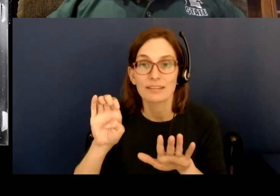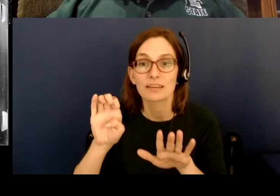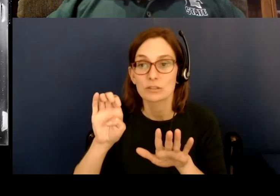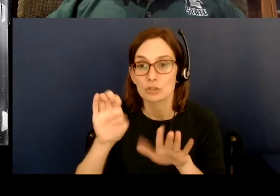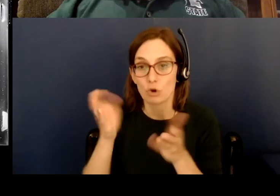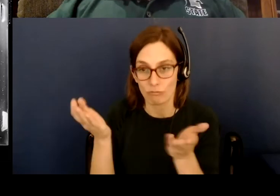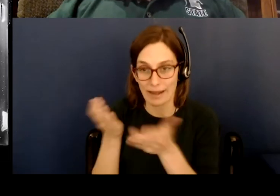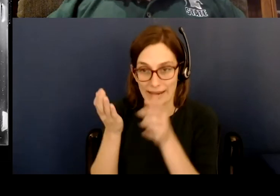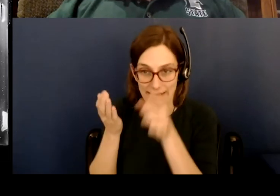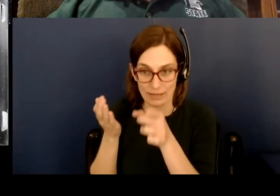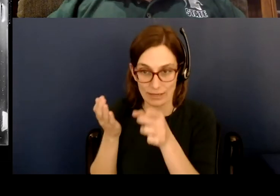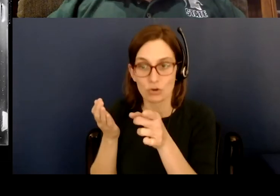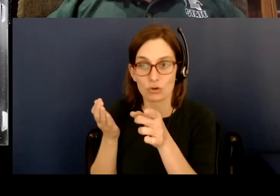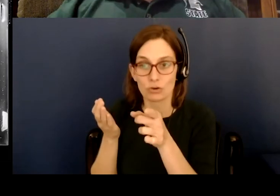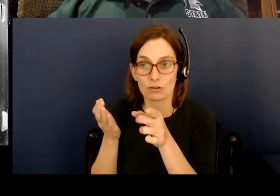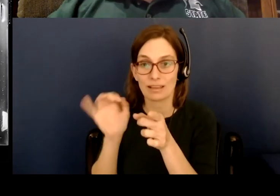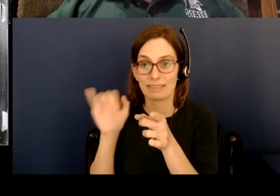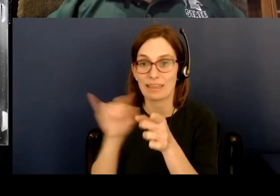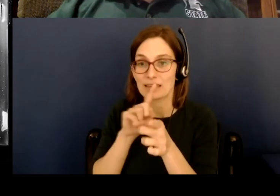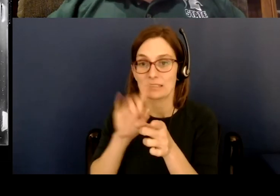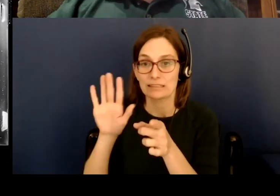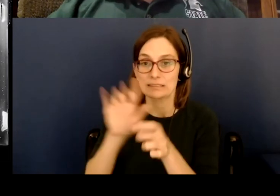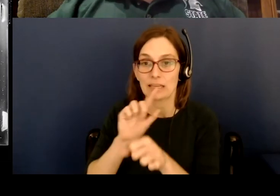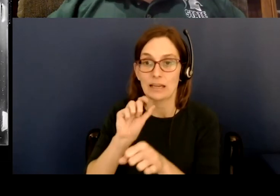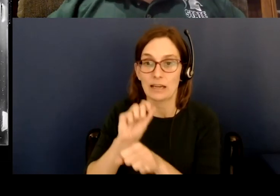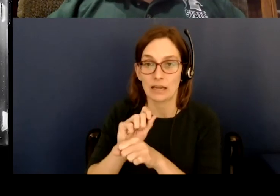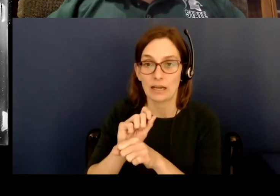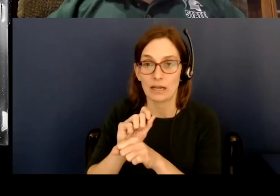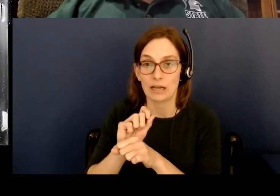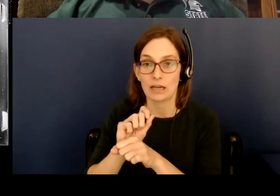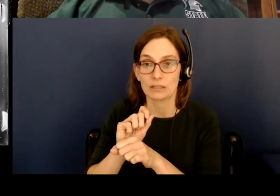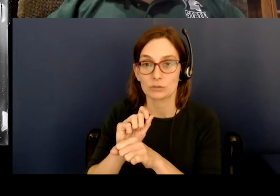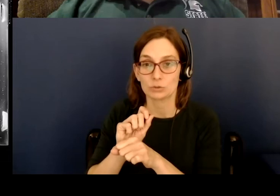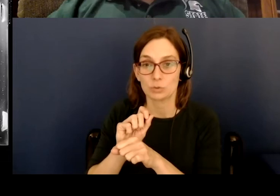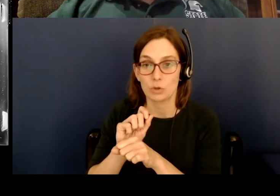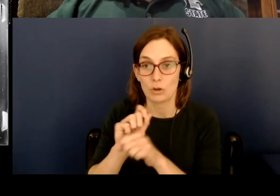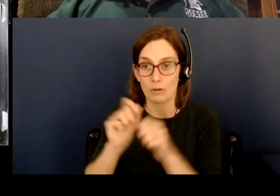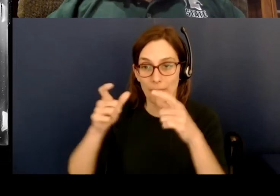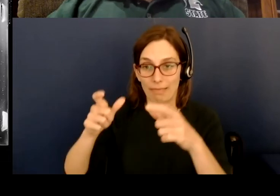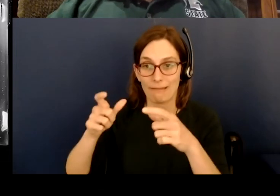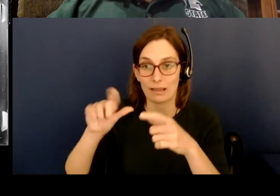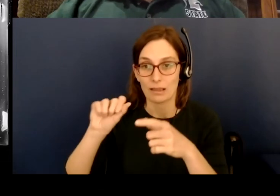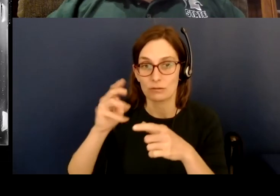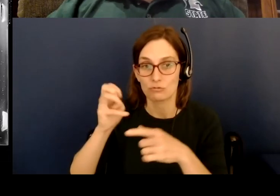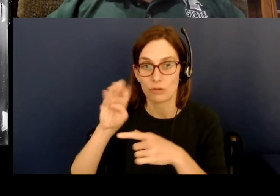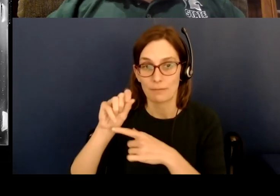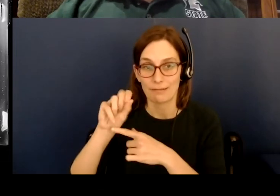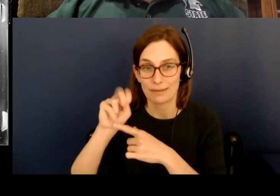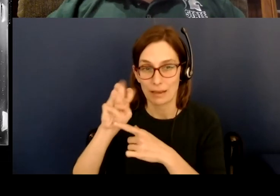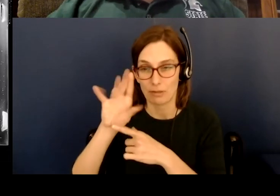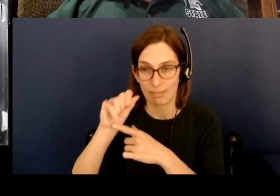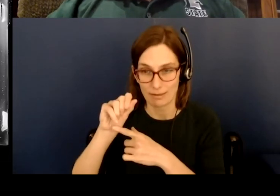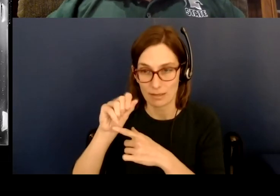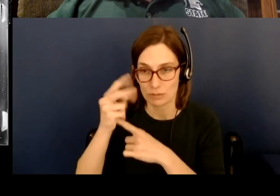here, this is his actual plate of the Andromeda Nebula, and I'm circling 2 lines that he's drawn on the